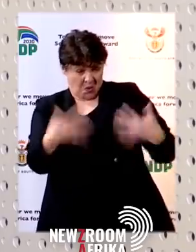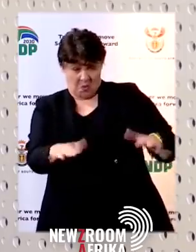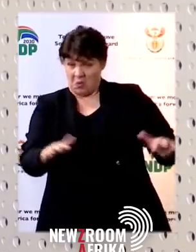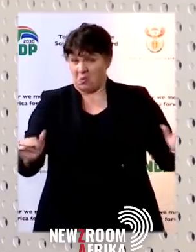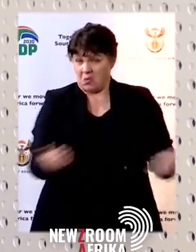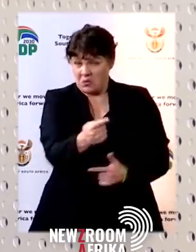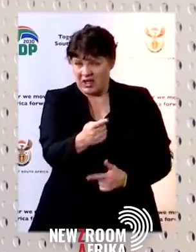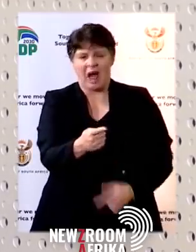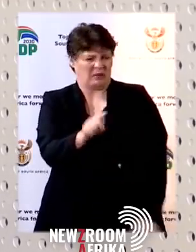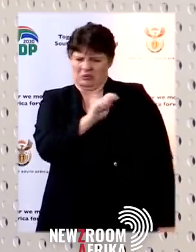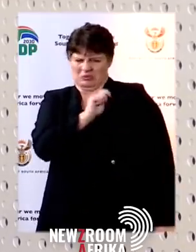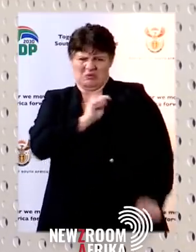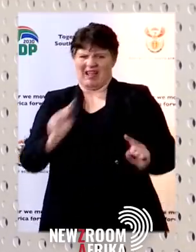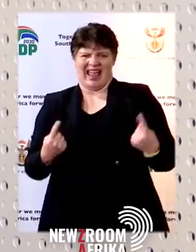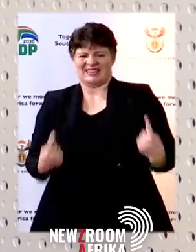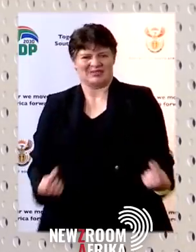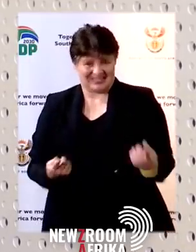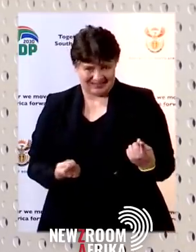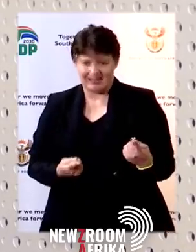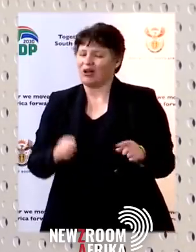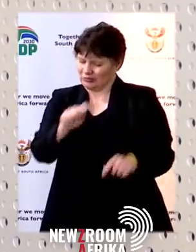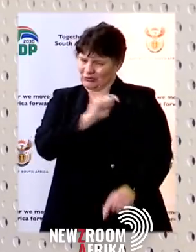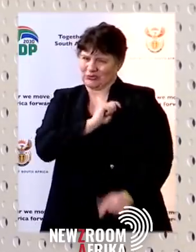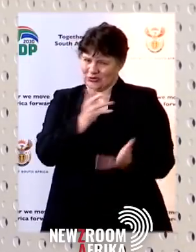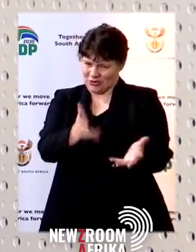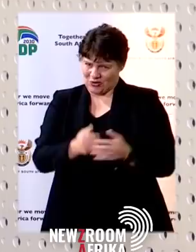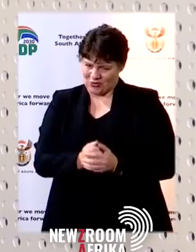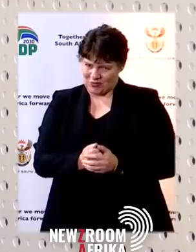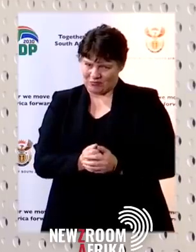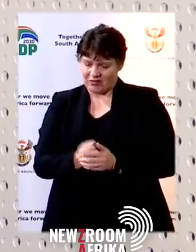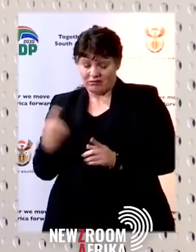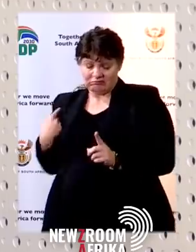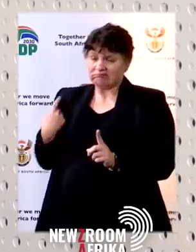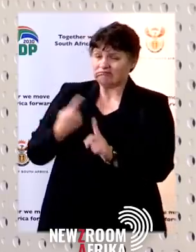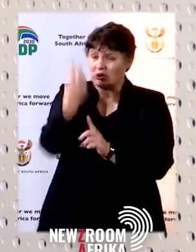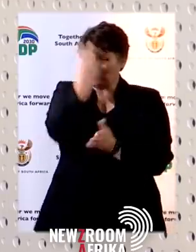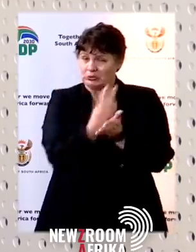week, the teams from the National Treasury and the South African Reserve Bank have together